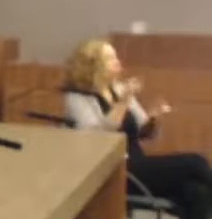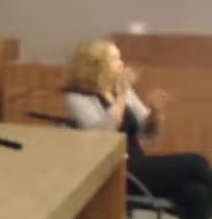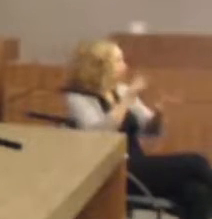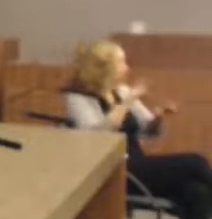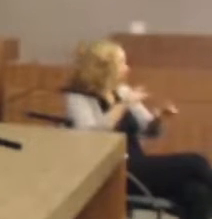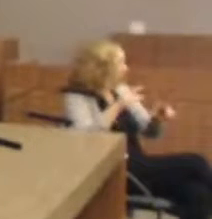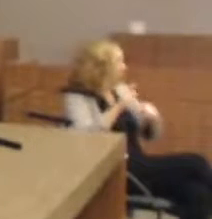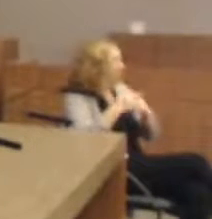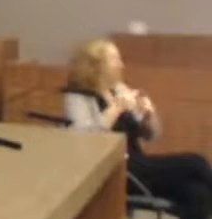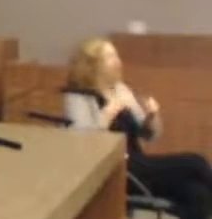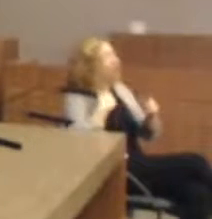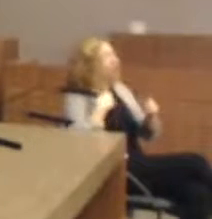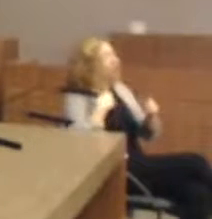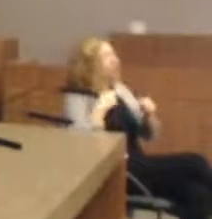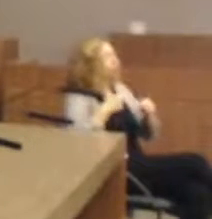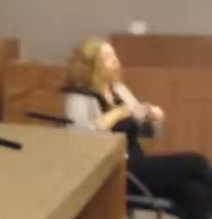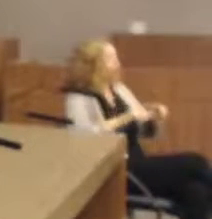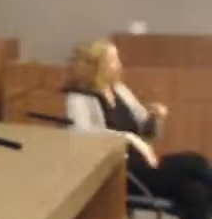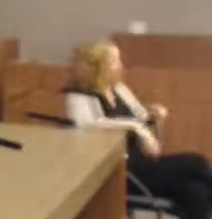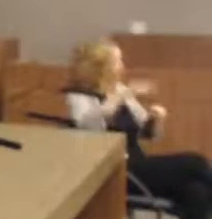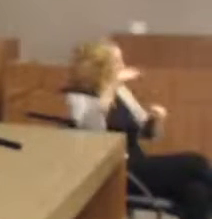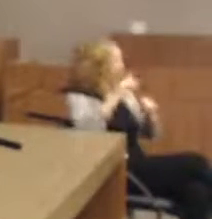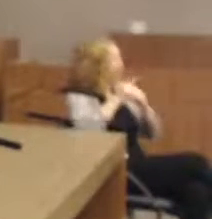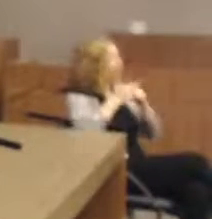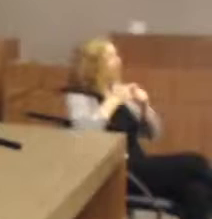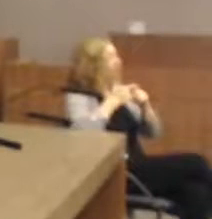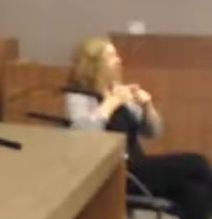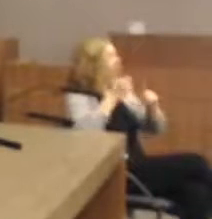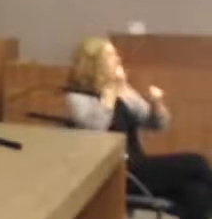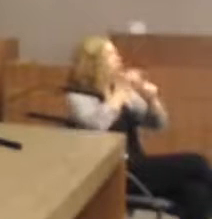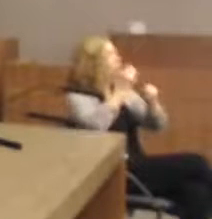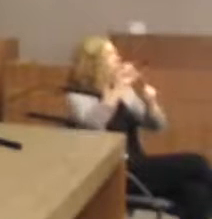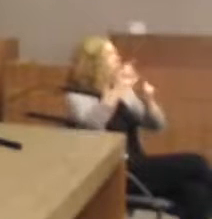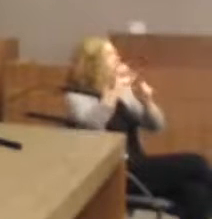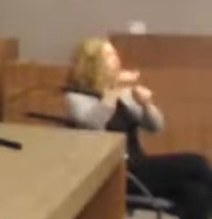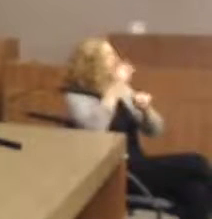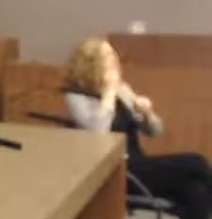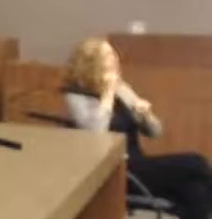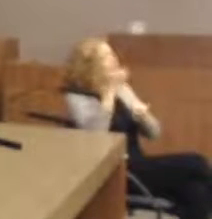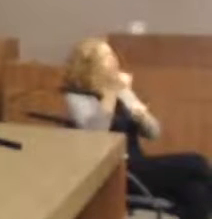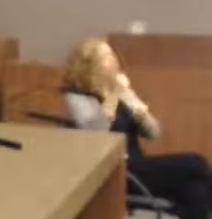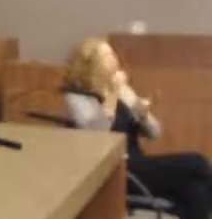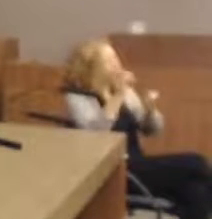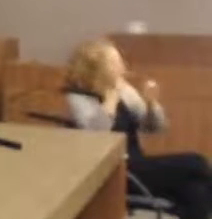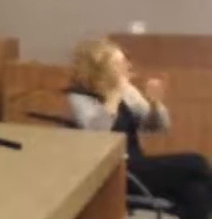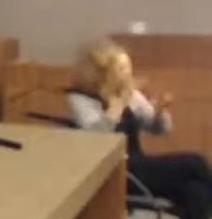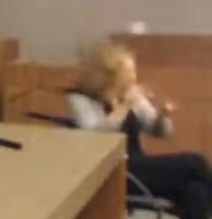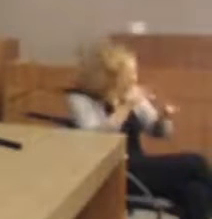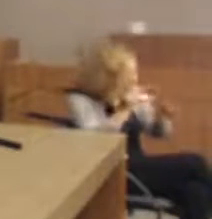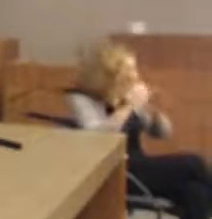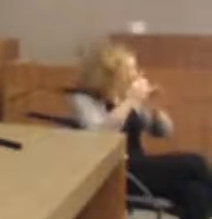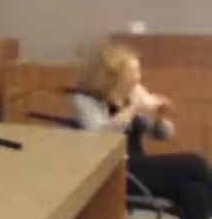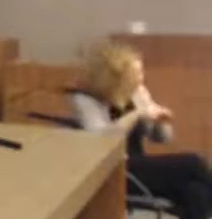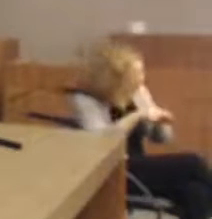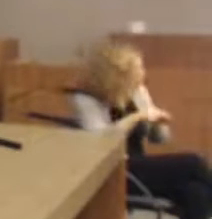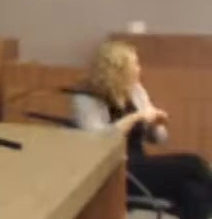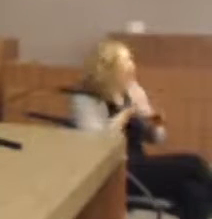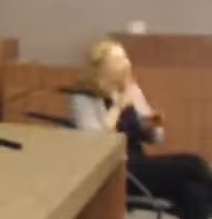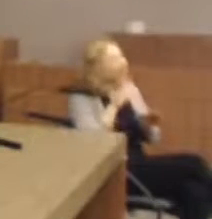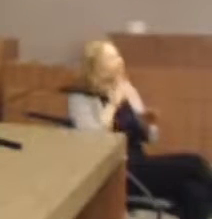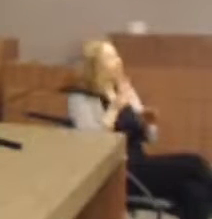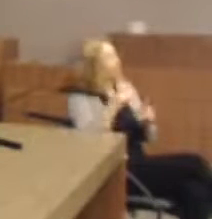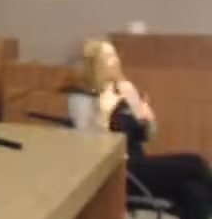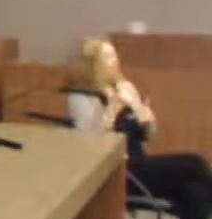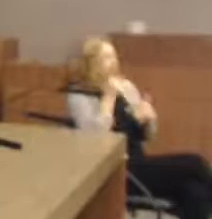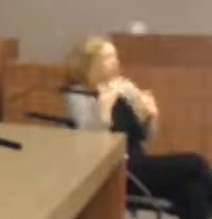have another significant trauma, they actually do worse post-trauma because they don't go post-trauma. Their trauma continues. They